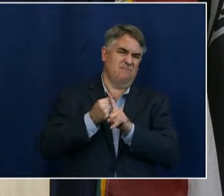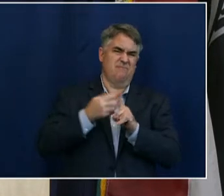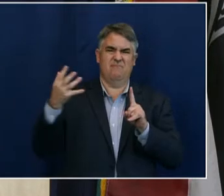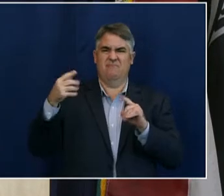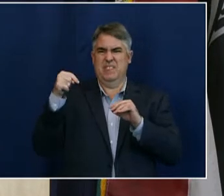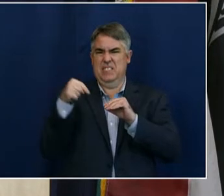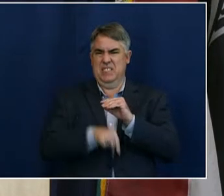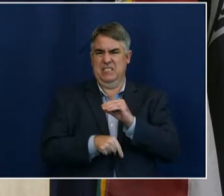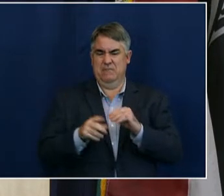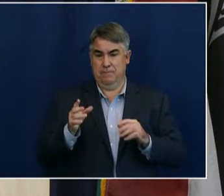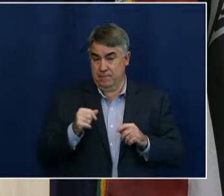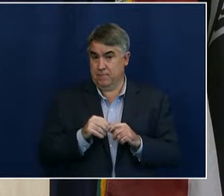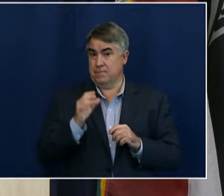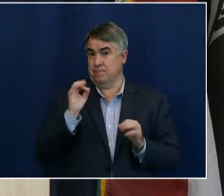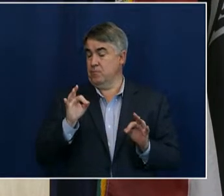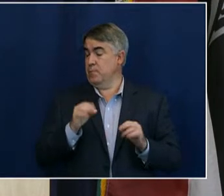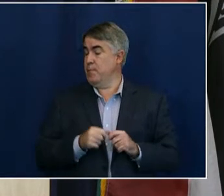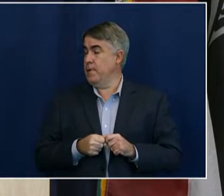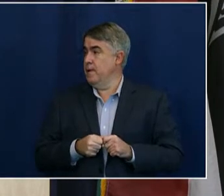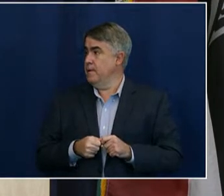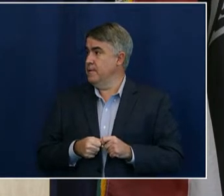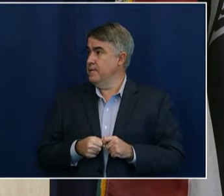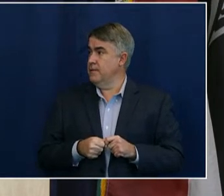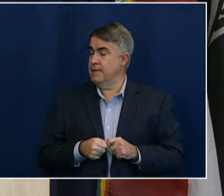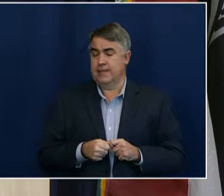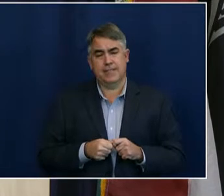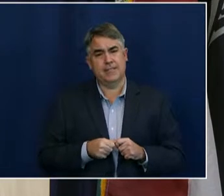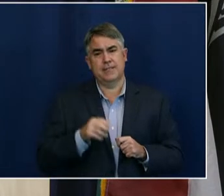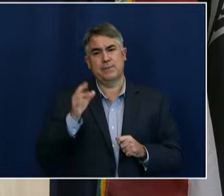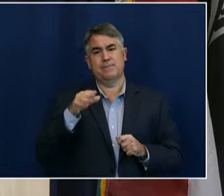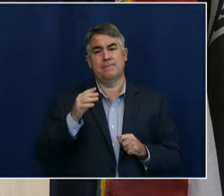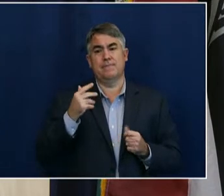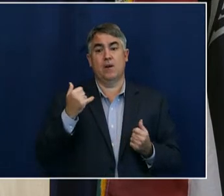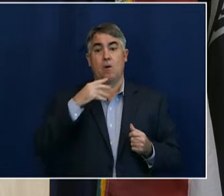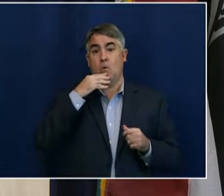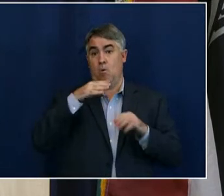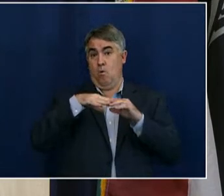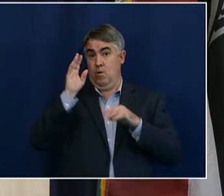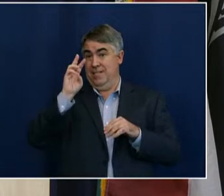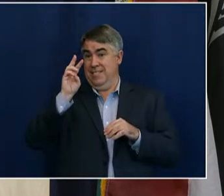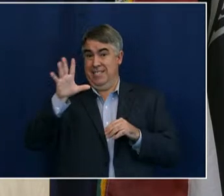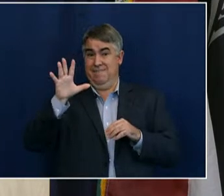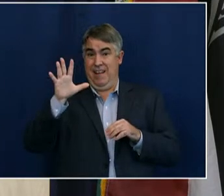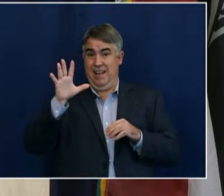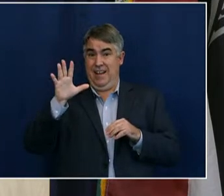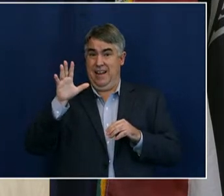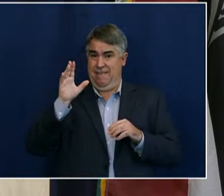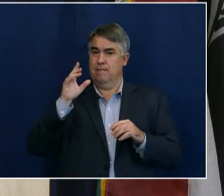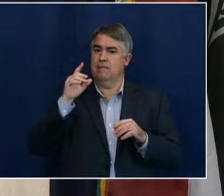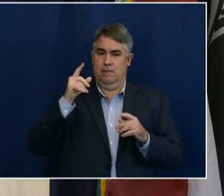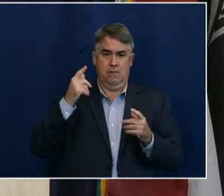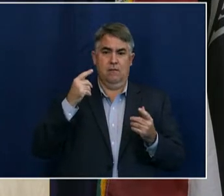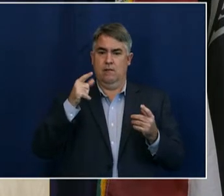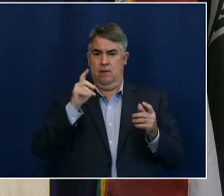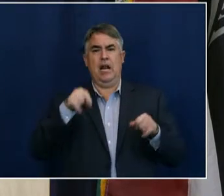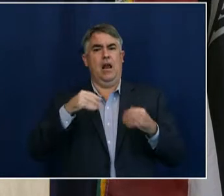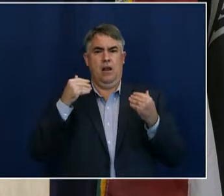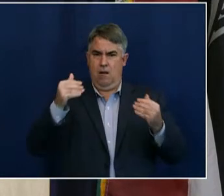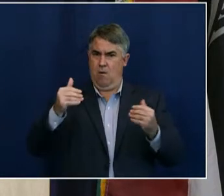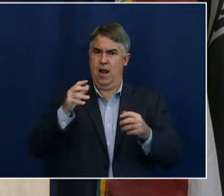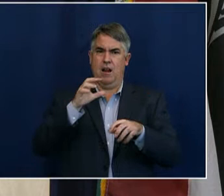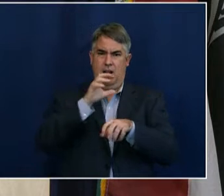how you would schedule that up. And for those 75 and older who do not have access to a computer, you can call 211 and they